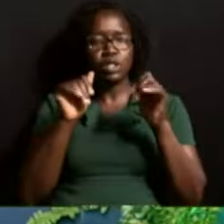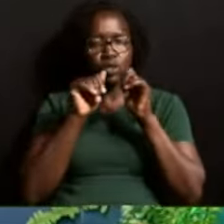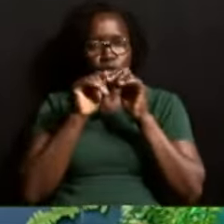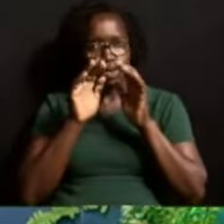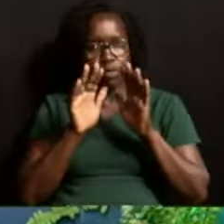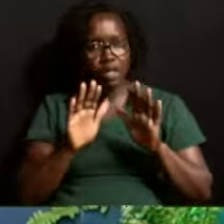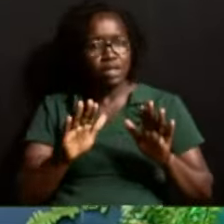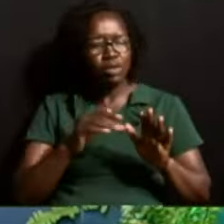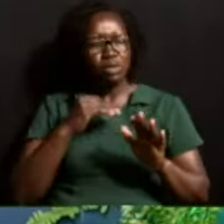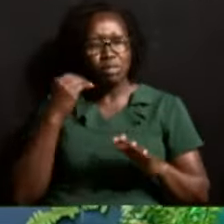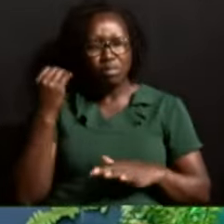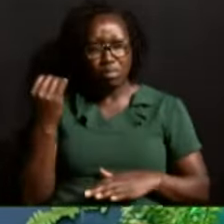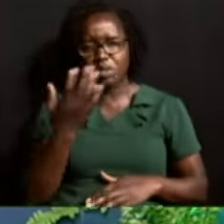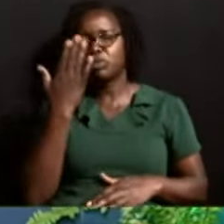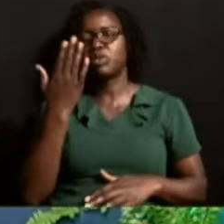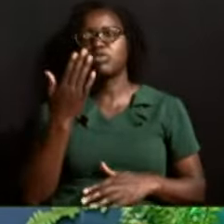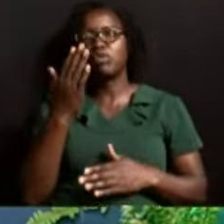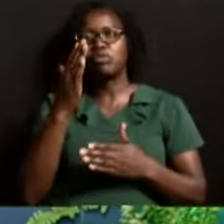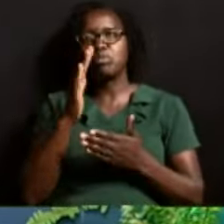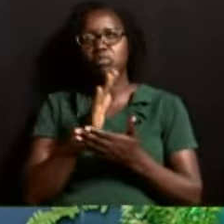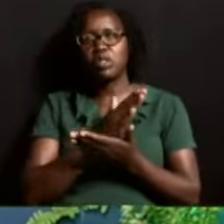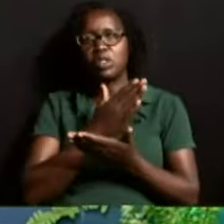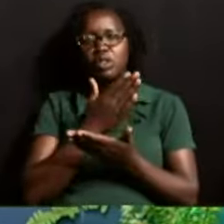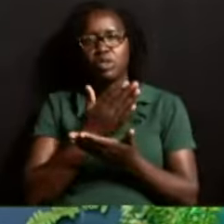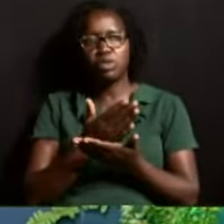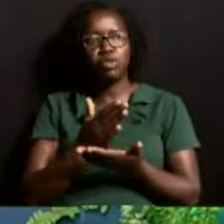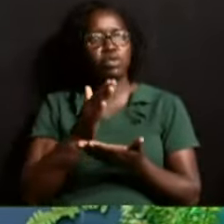with beautiful music,